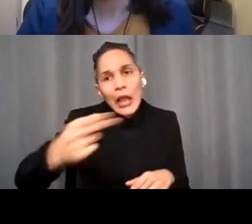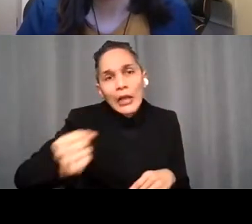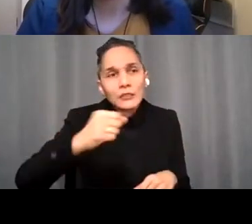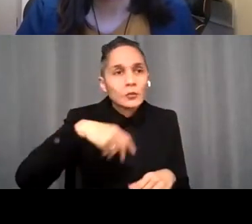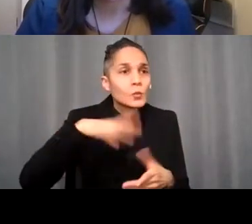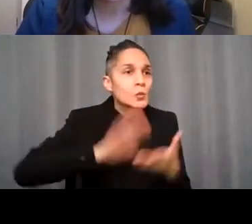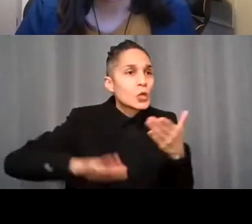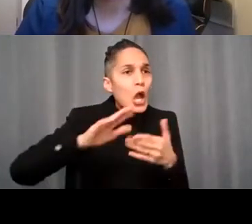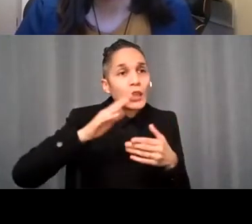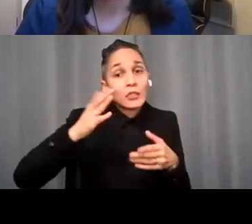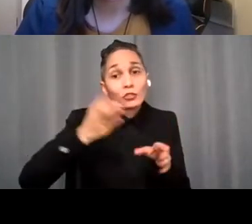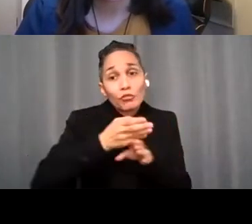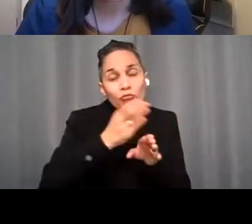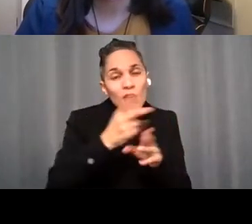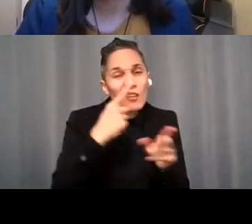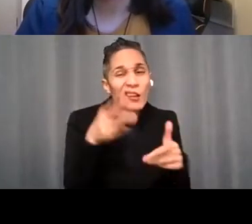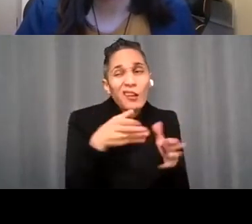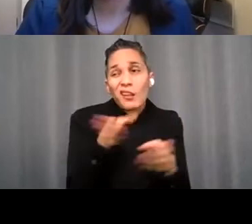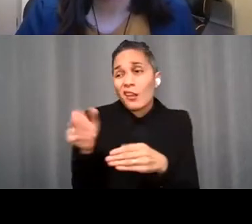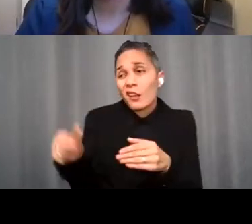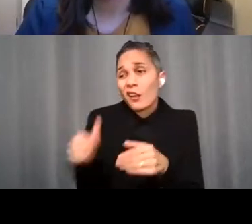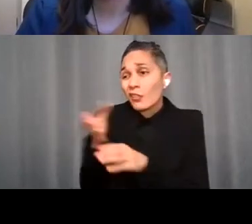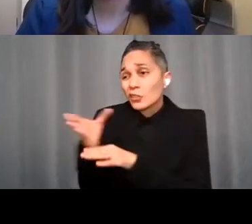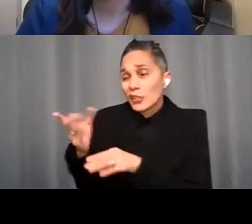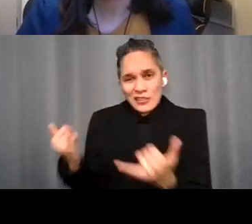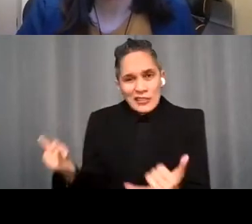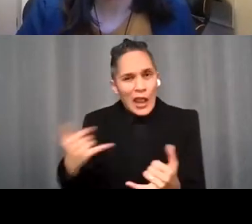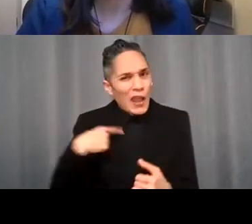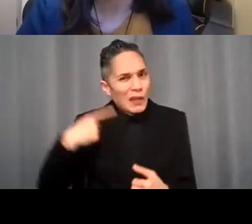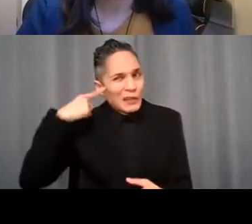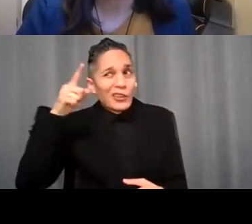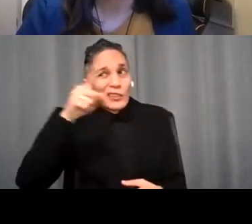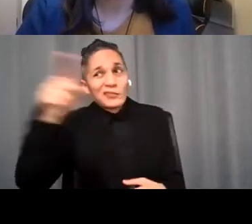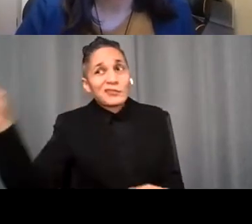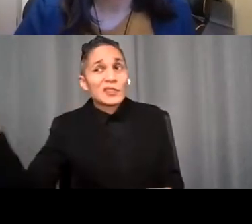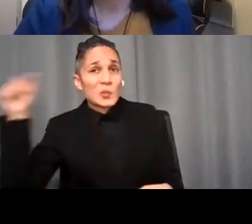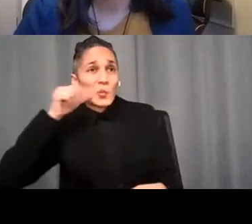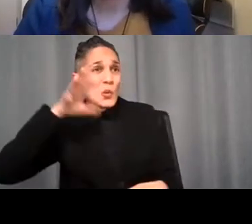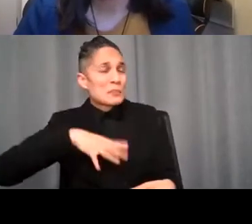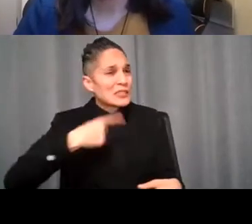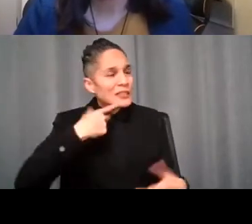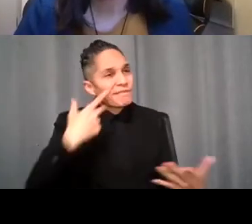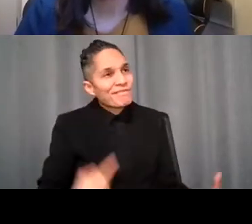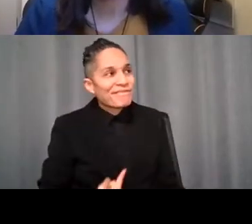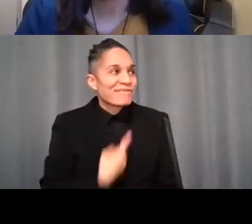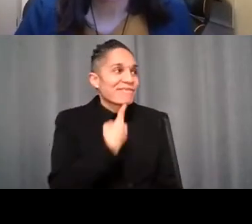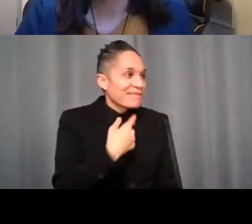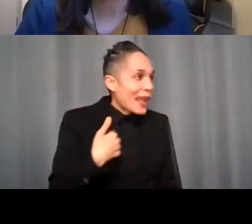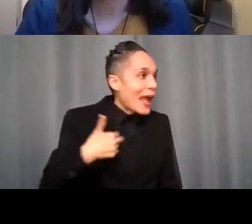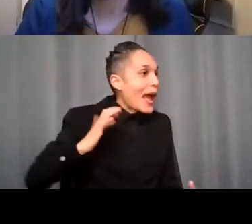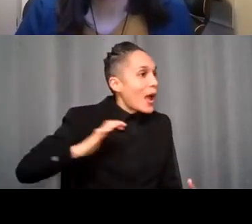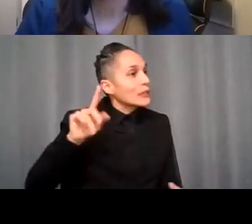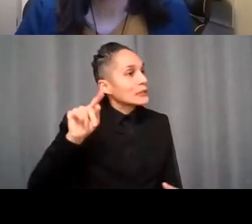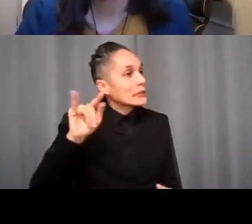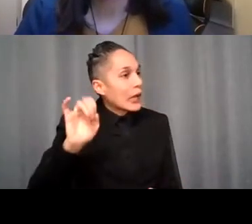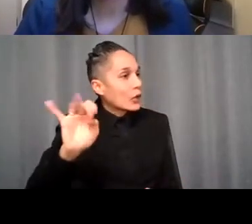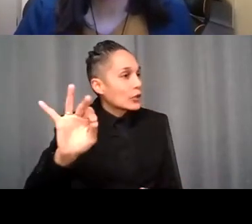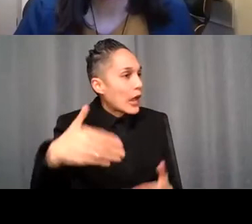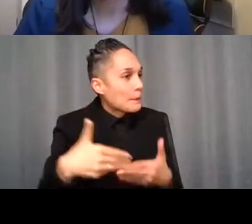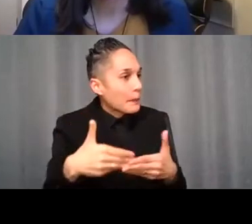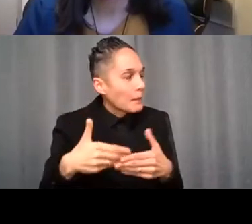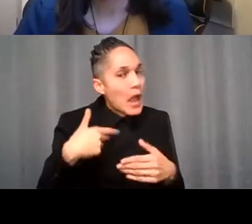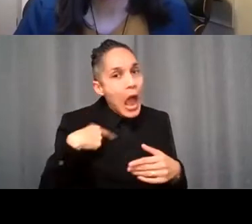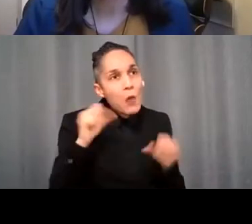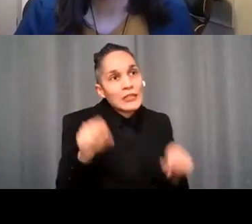college career and have gone into something else. And now I hear these stories out there of like, oh, I was a Title IX baby. Like I was able